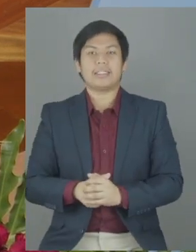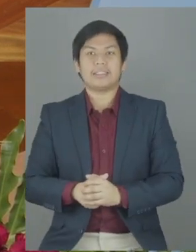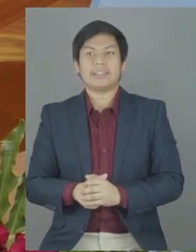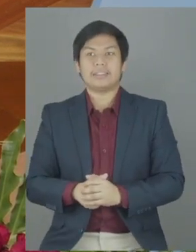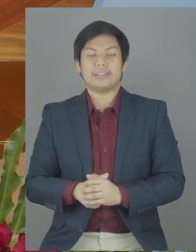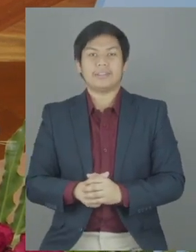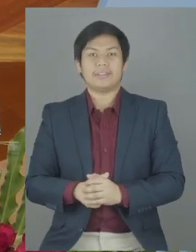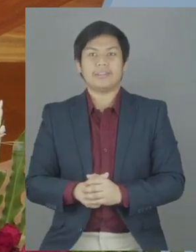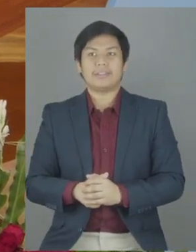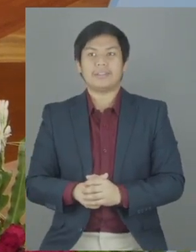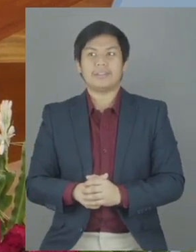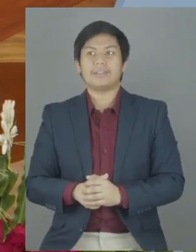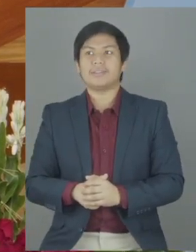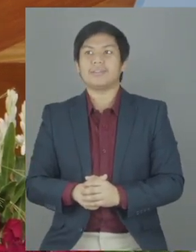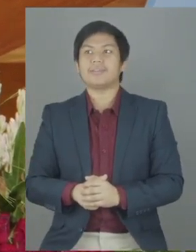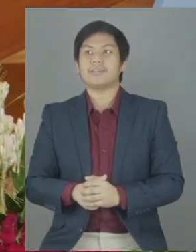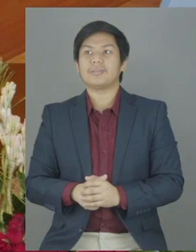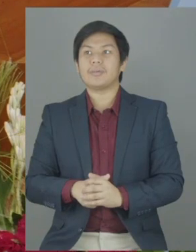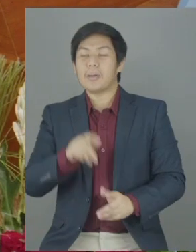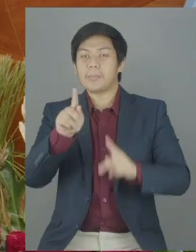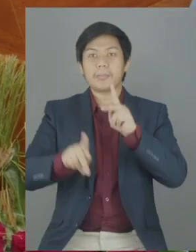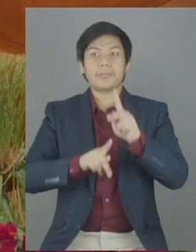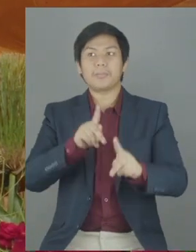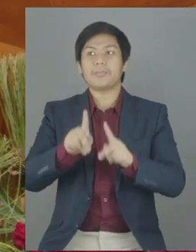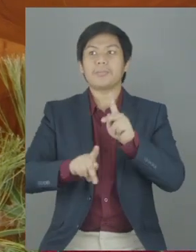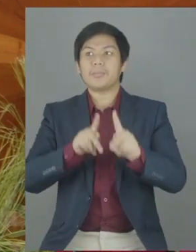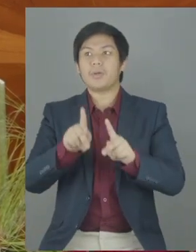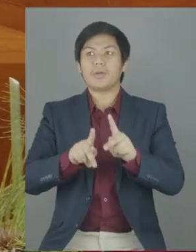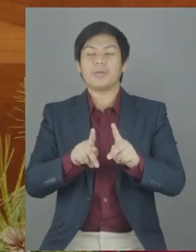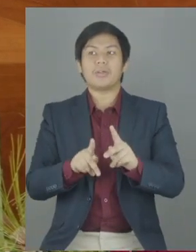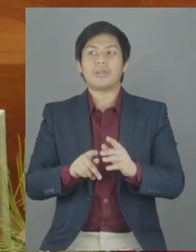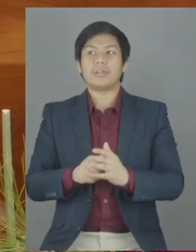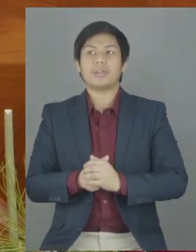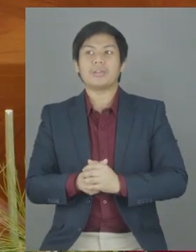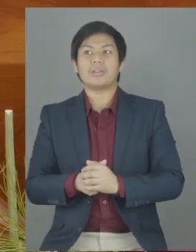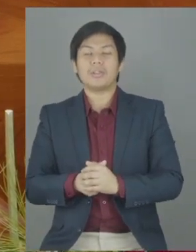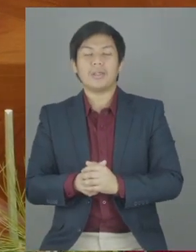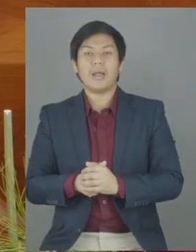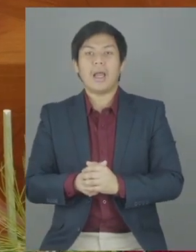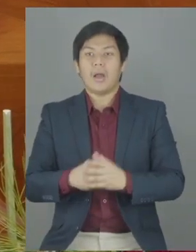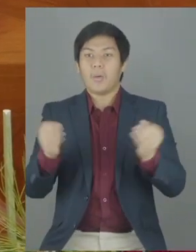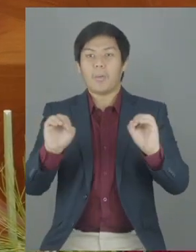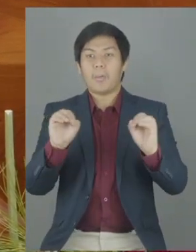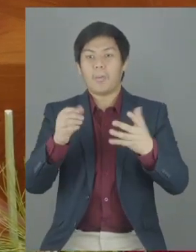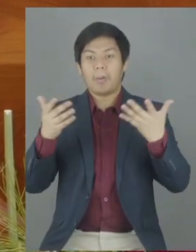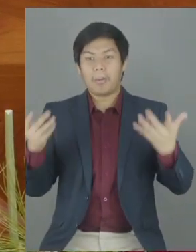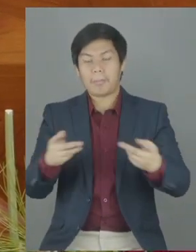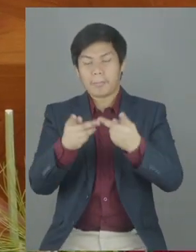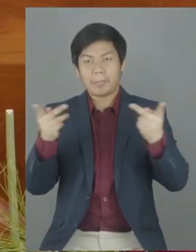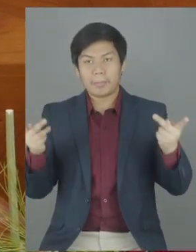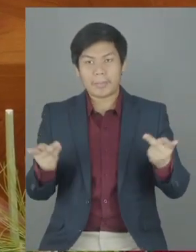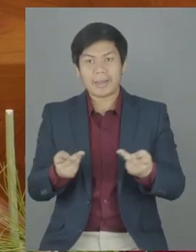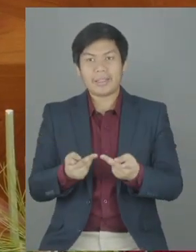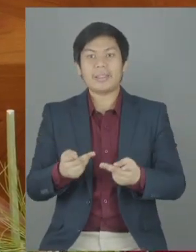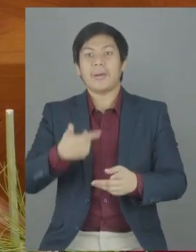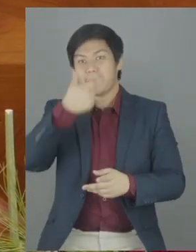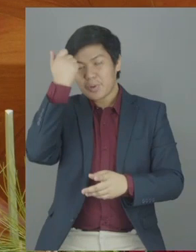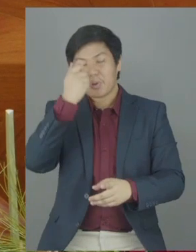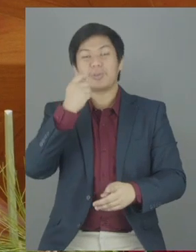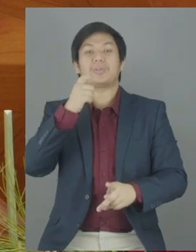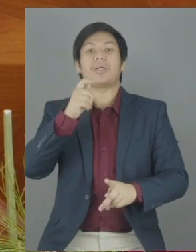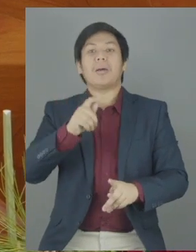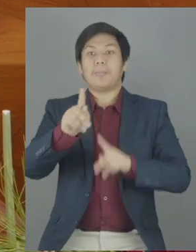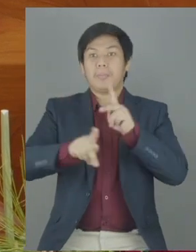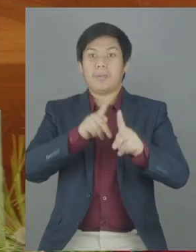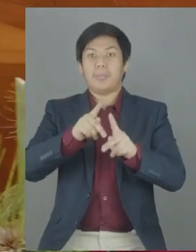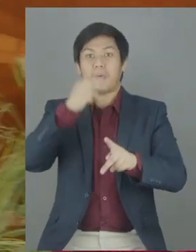Bithynia. The people who were forced to be homeless because of the persecution of Christians.